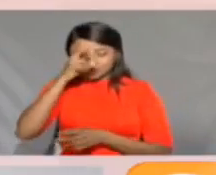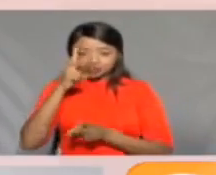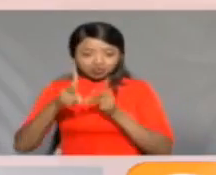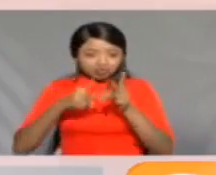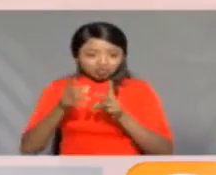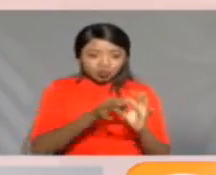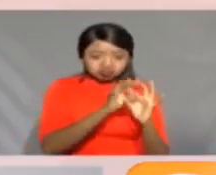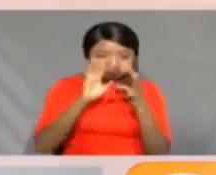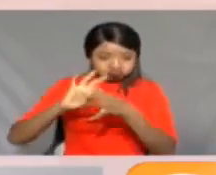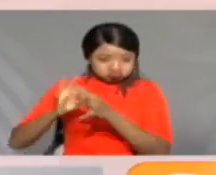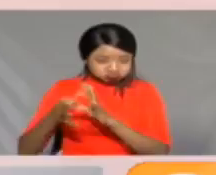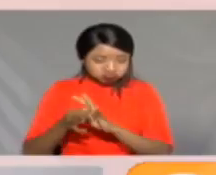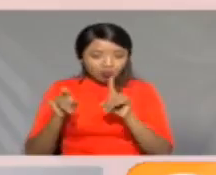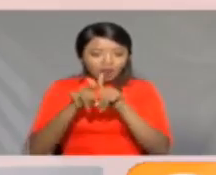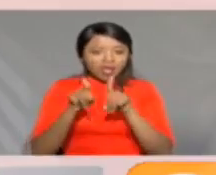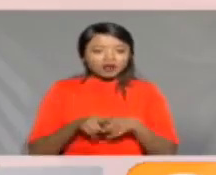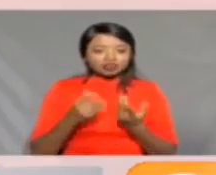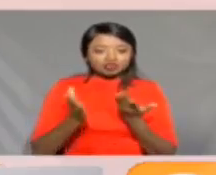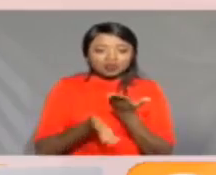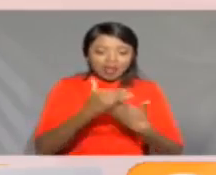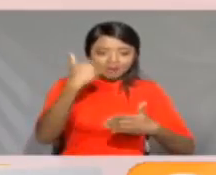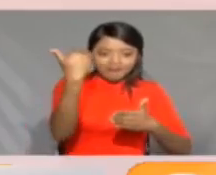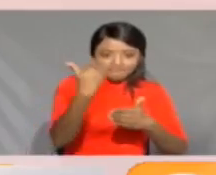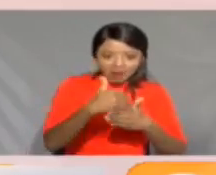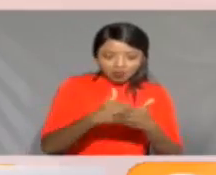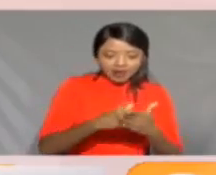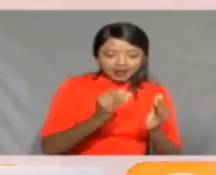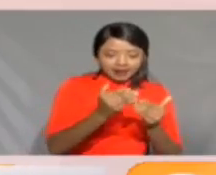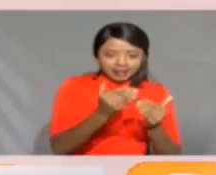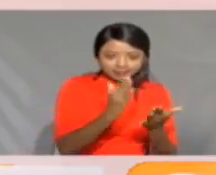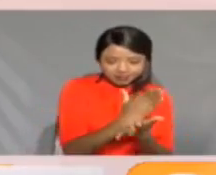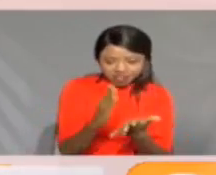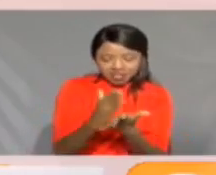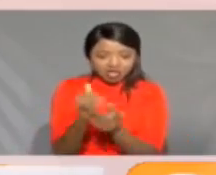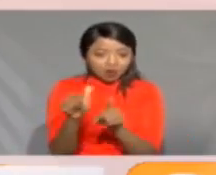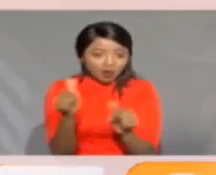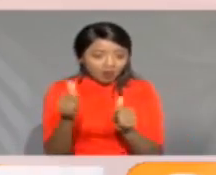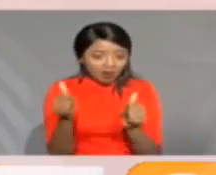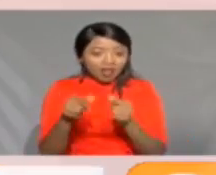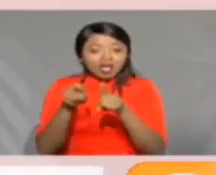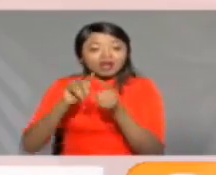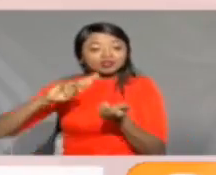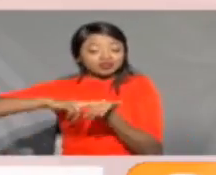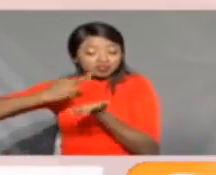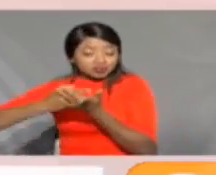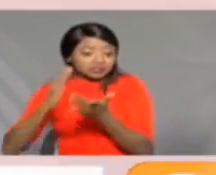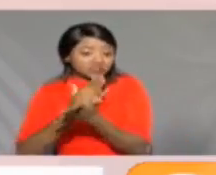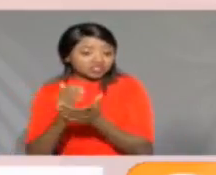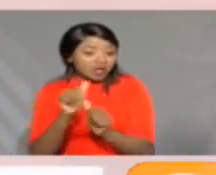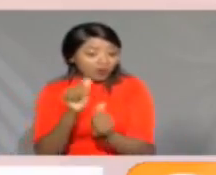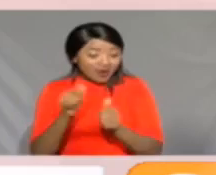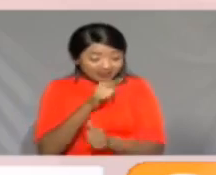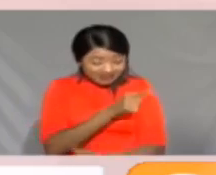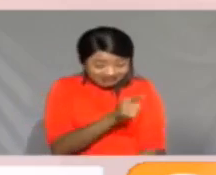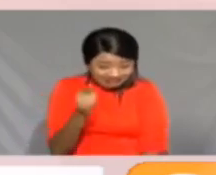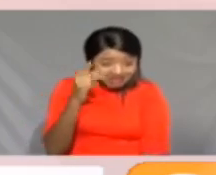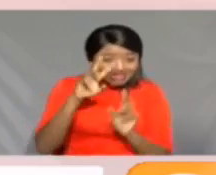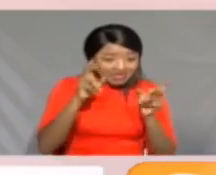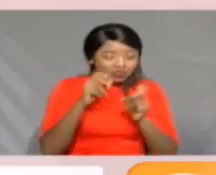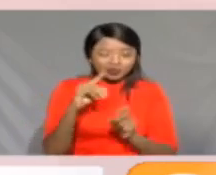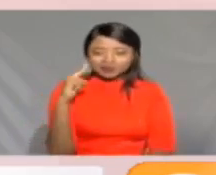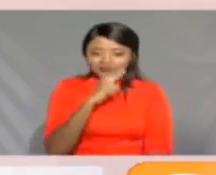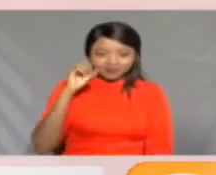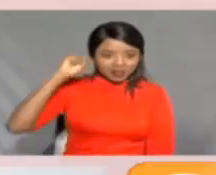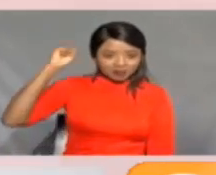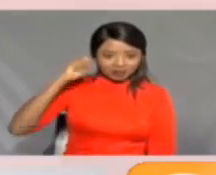alliances, and equally the demarcation of boundaries and sharing of resources, all of which are hot political issues. Sam